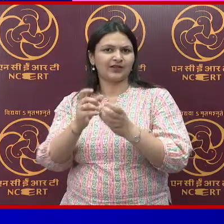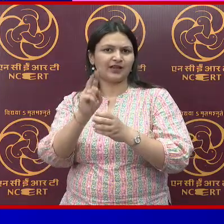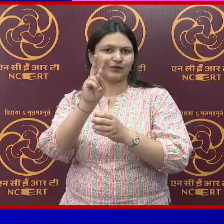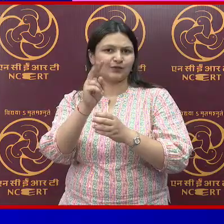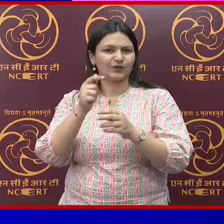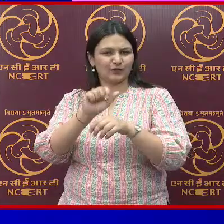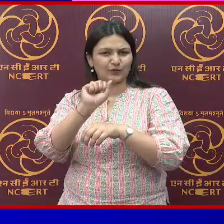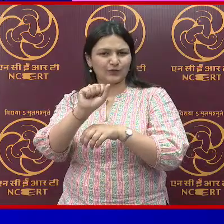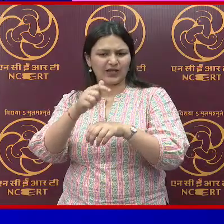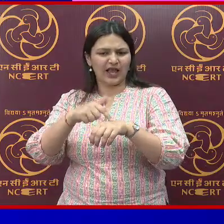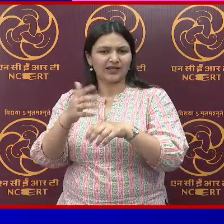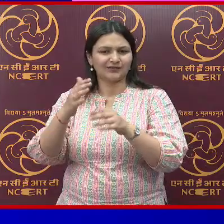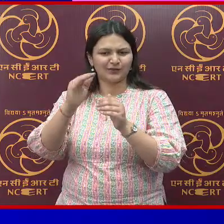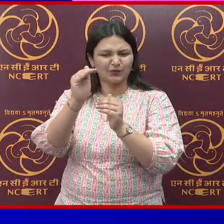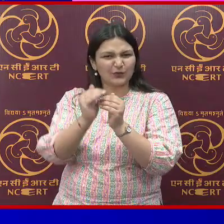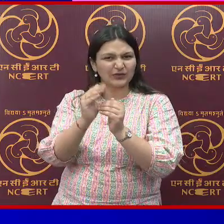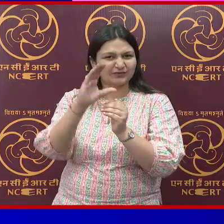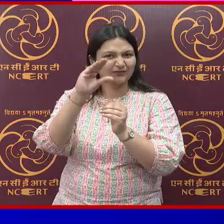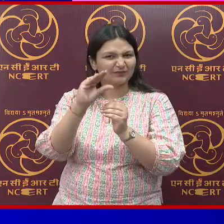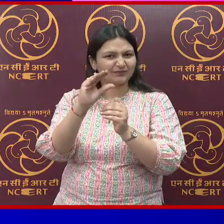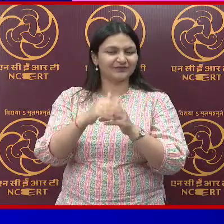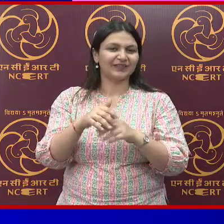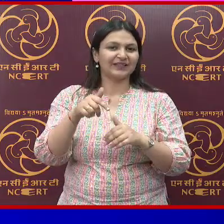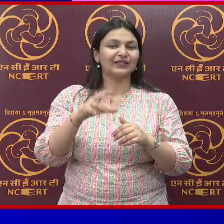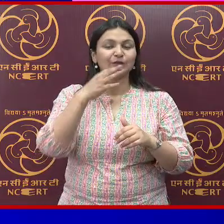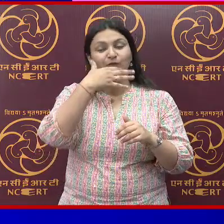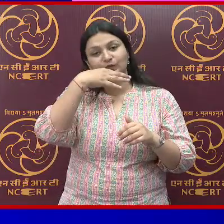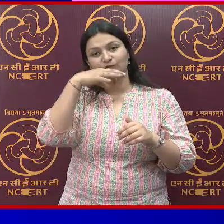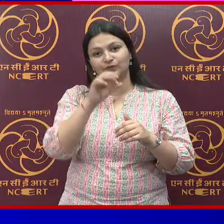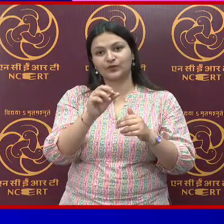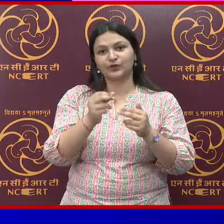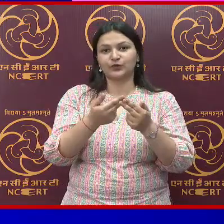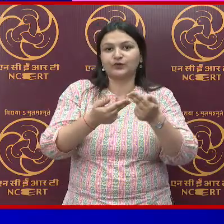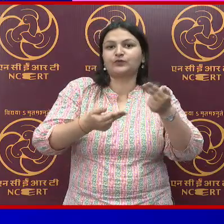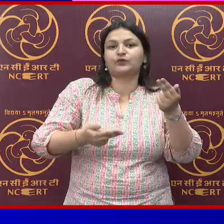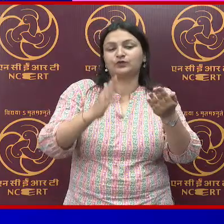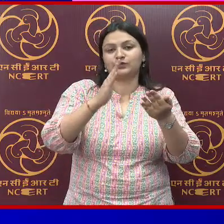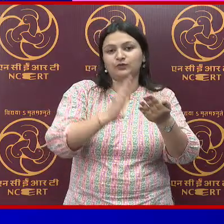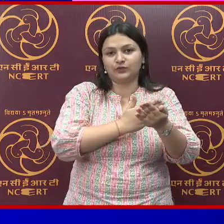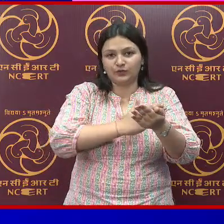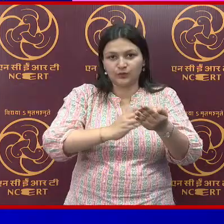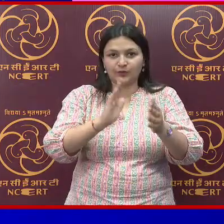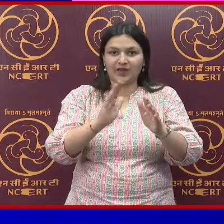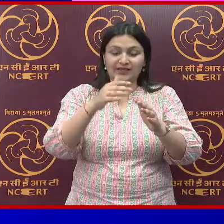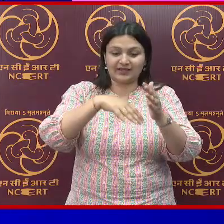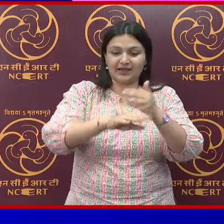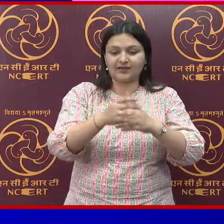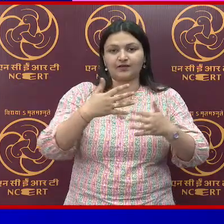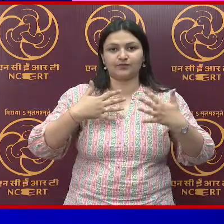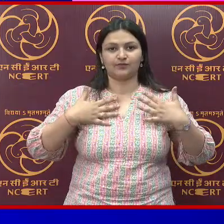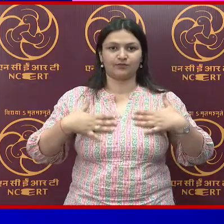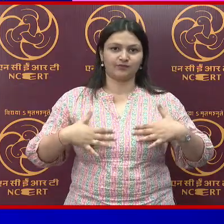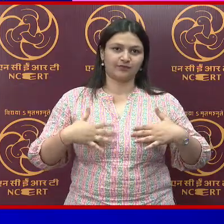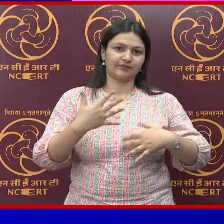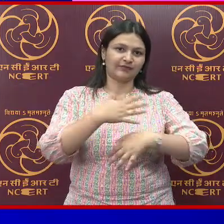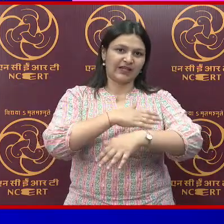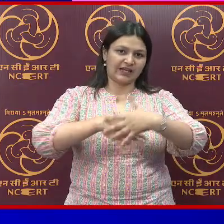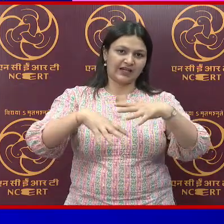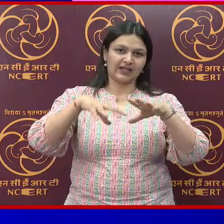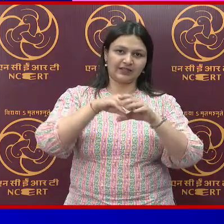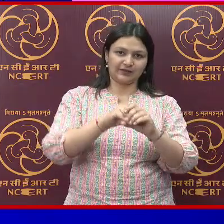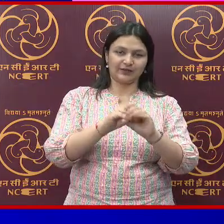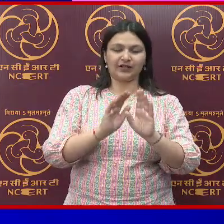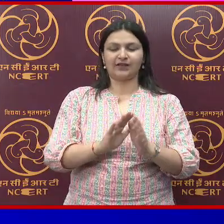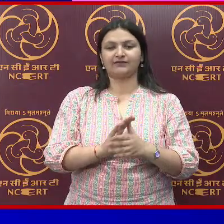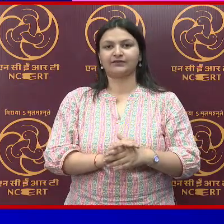small hands. Right. Okay, and it is a very beautiful poem. It covers all your body parts, and before we proceed to the